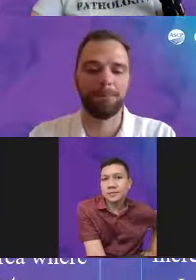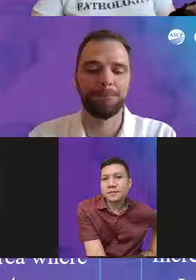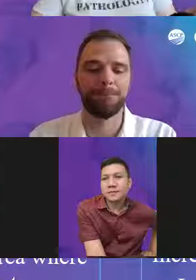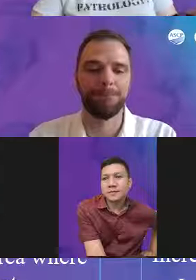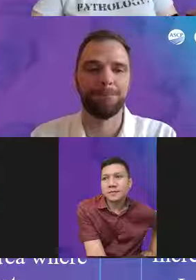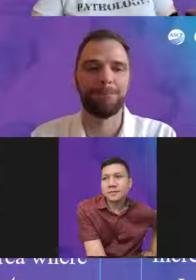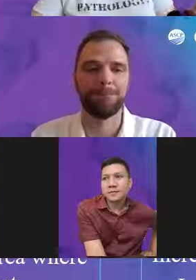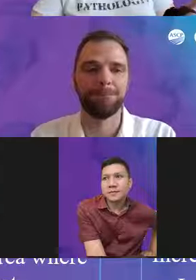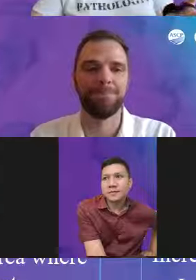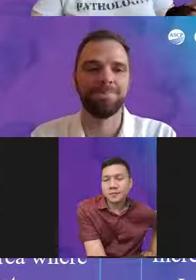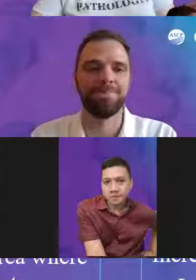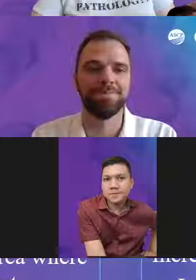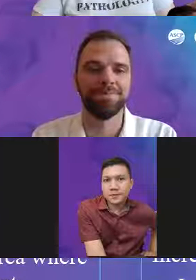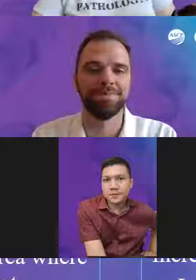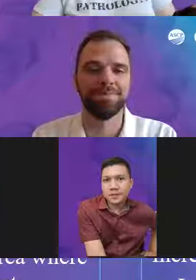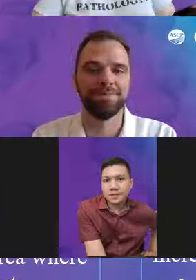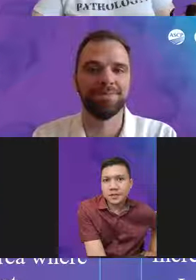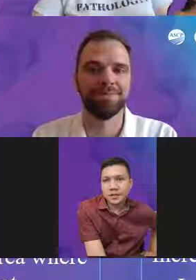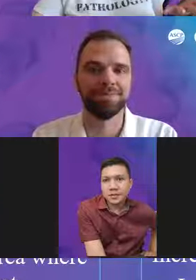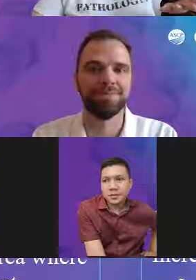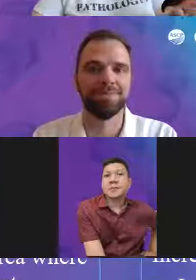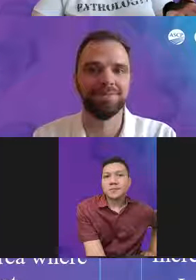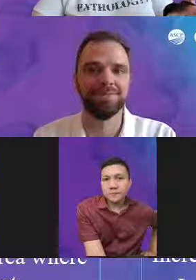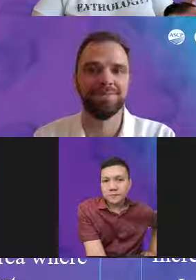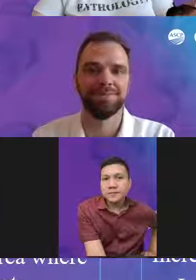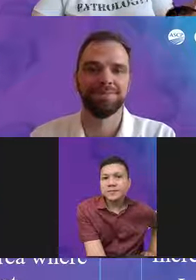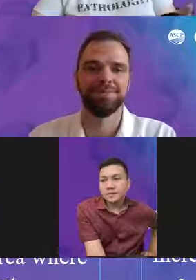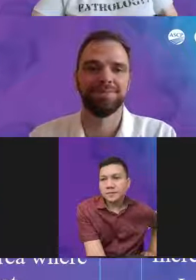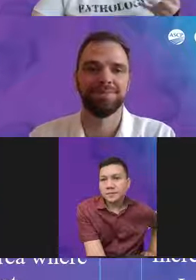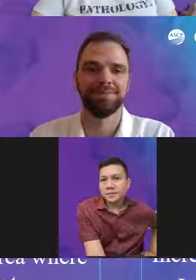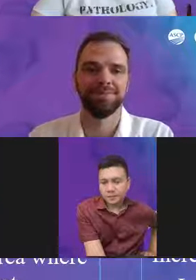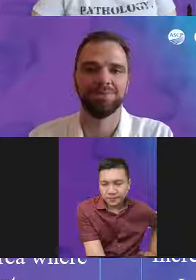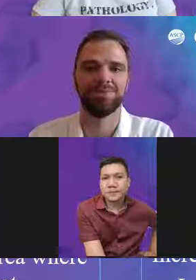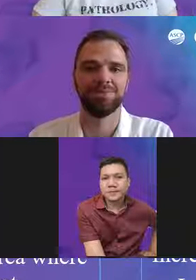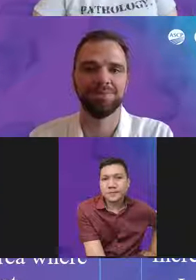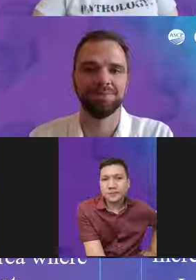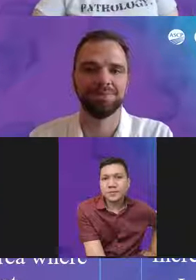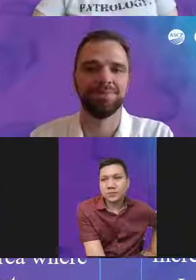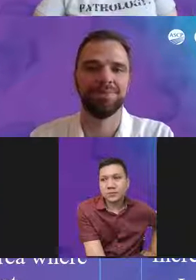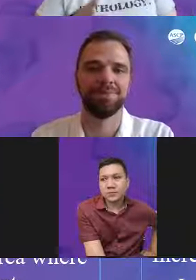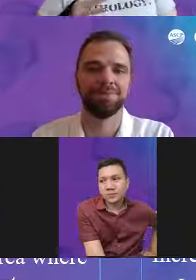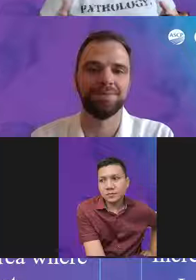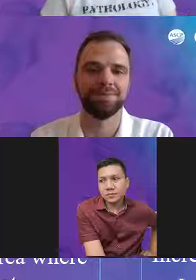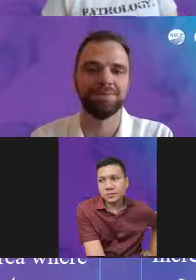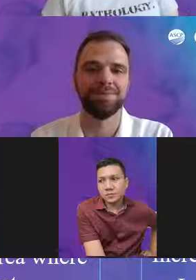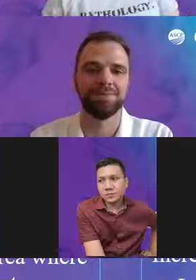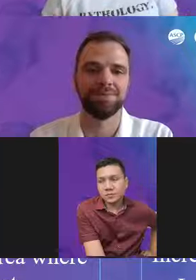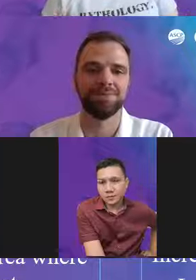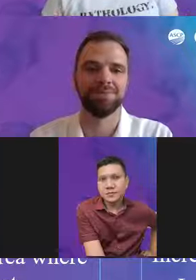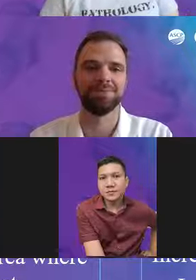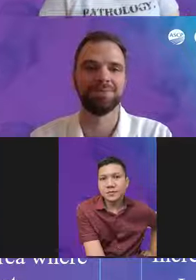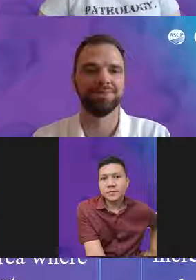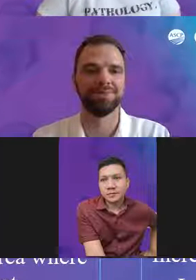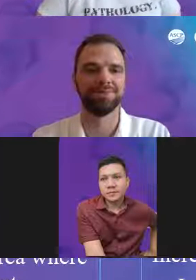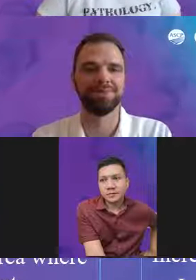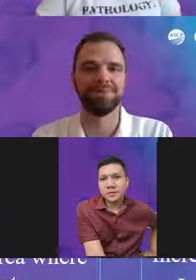counted. Their size is evaluated, their internal complexity is evaluated, just like all the other cells